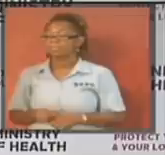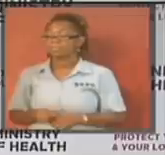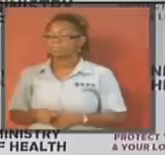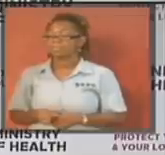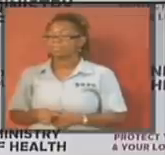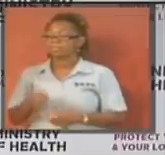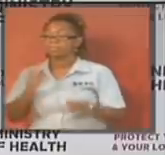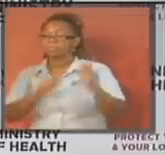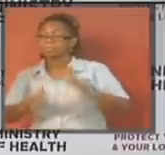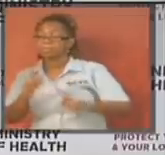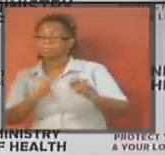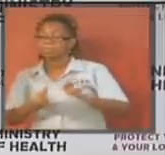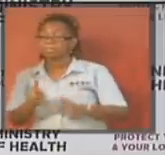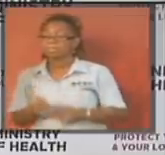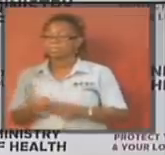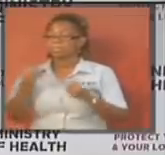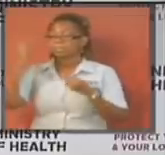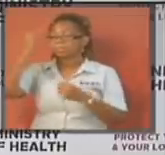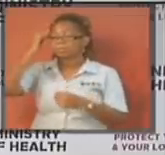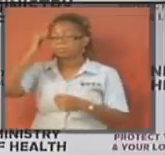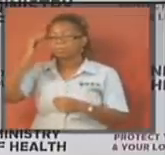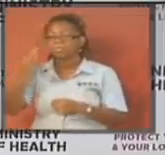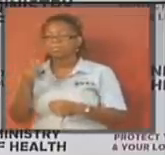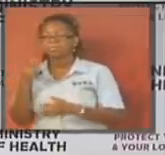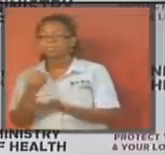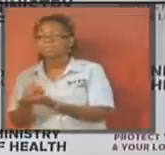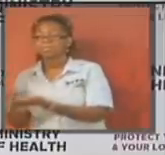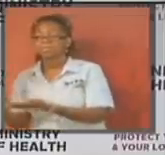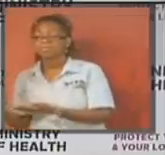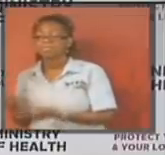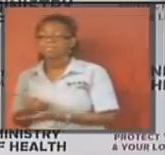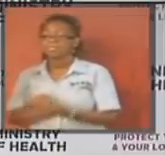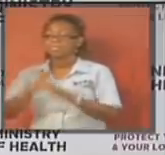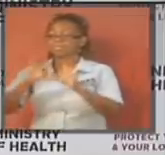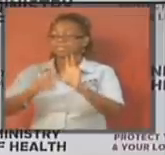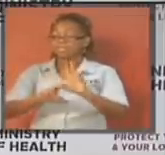asking about the reopening of furniture and appliance stores. One,